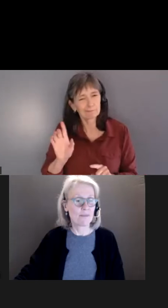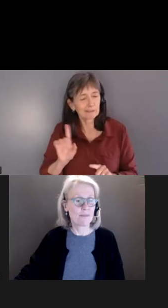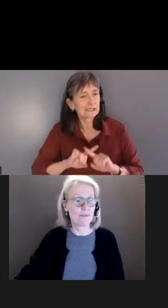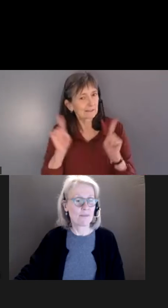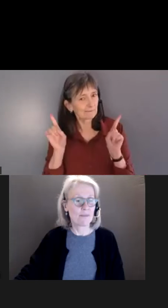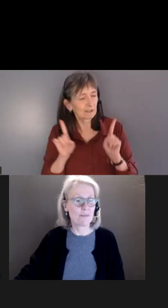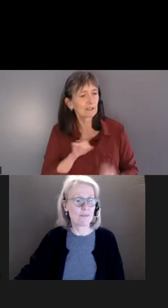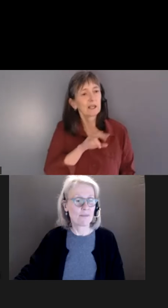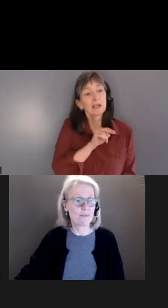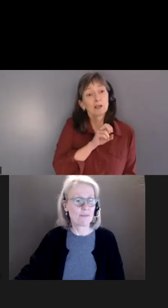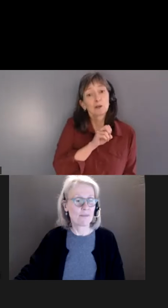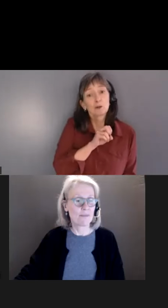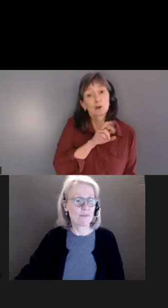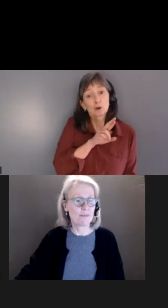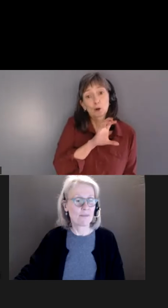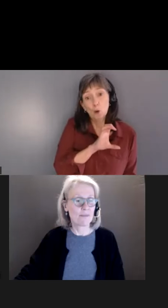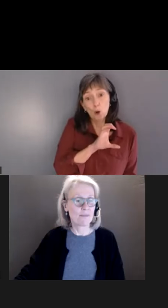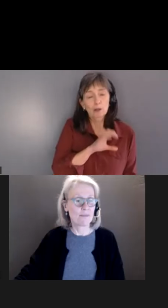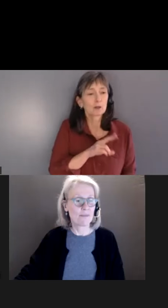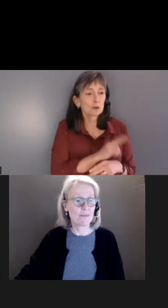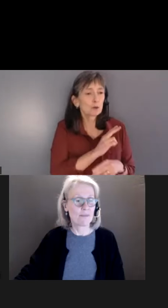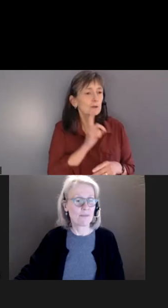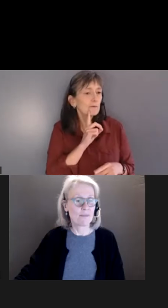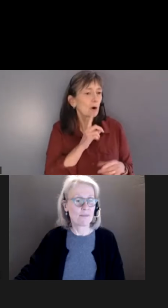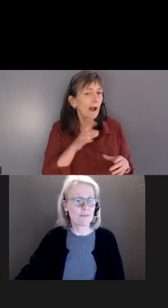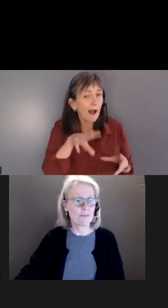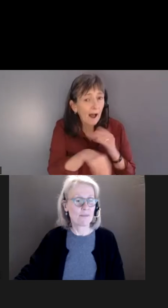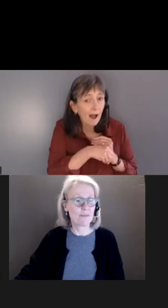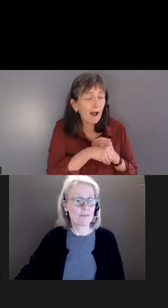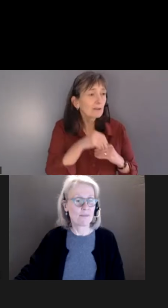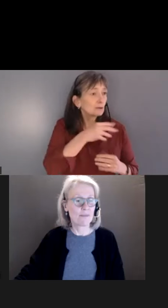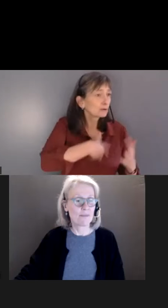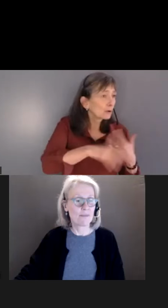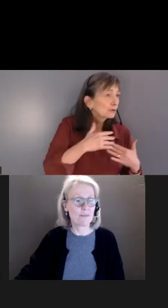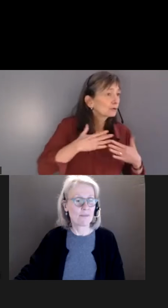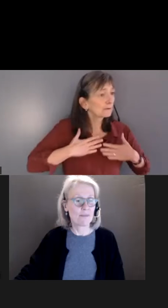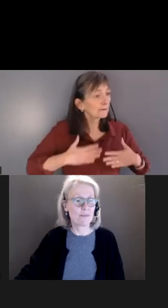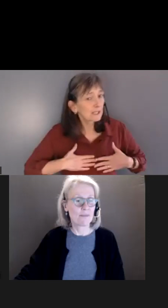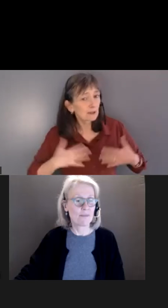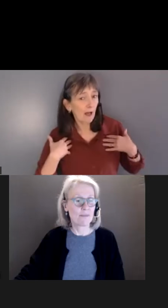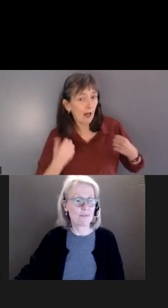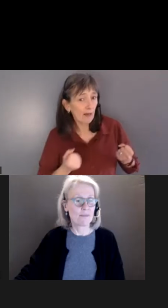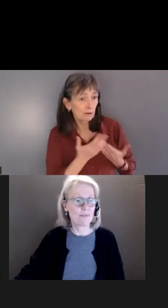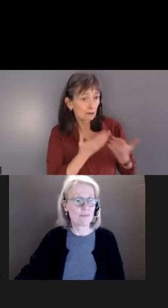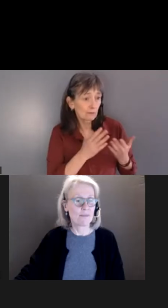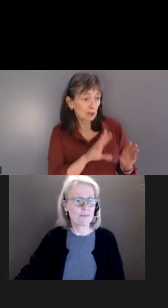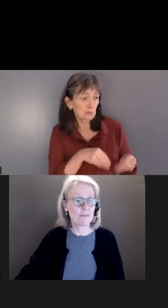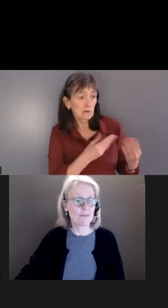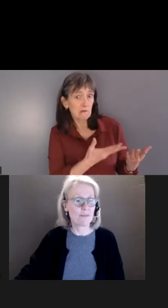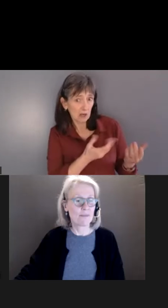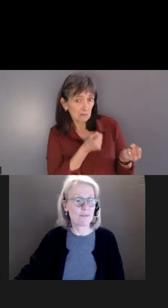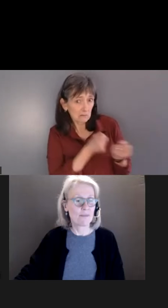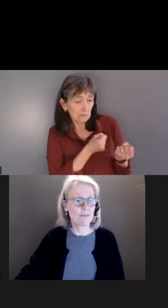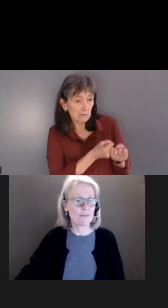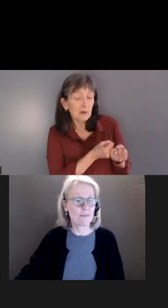support the delivery of programs that integrate health, social, and physical services, often with the goal of supporting older adults to age in